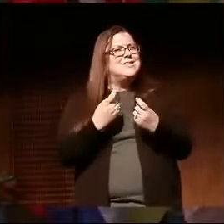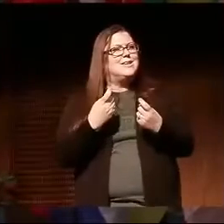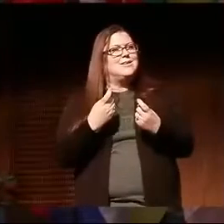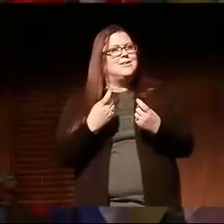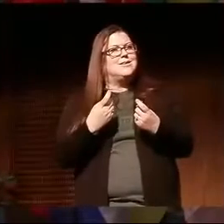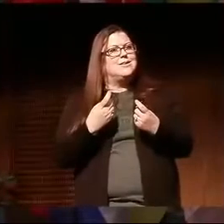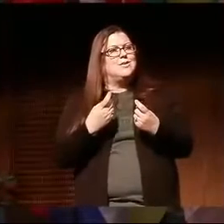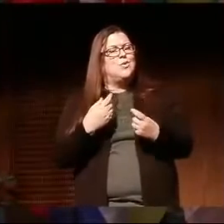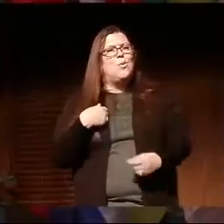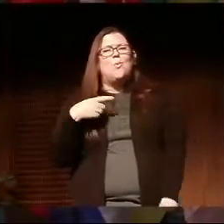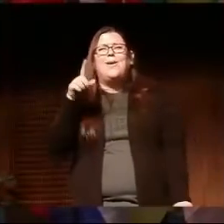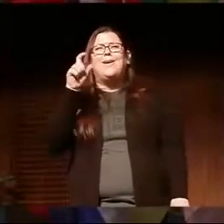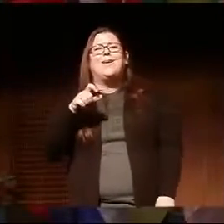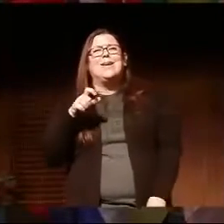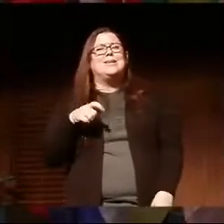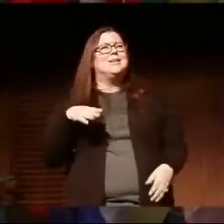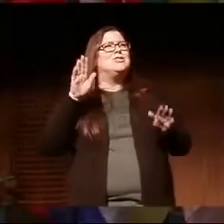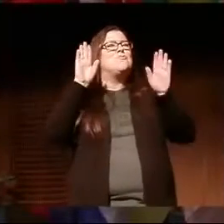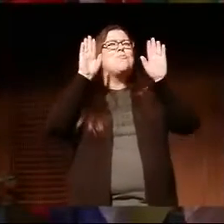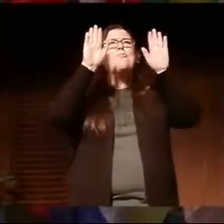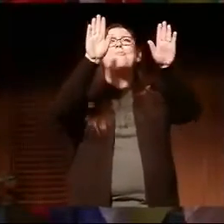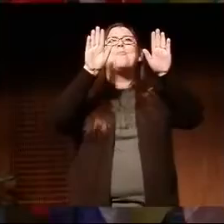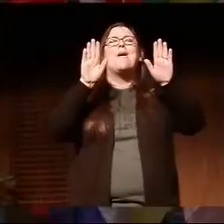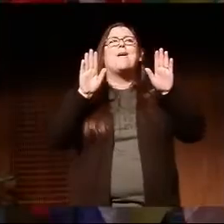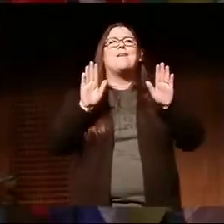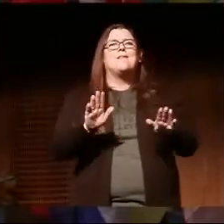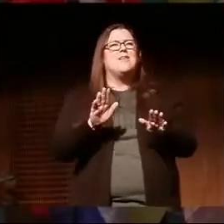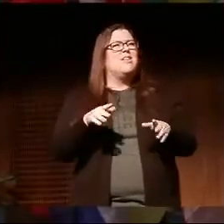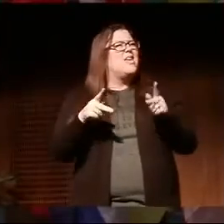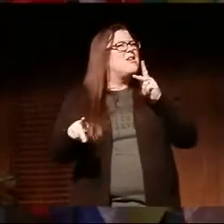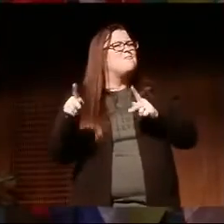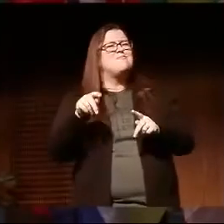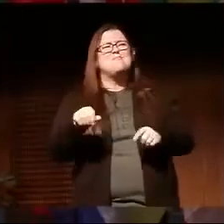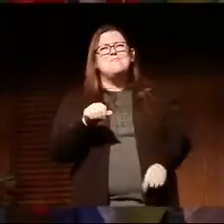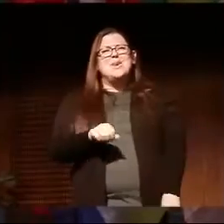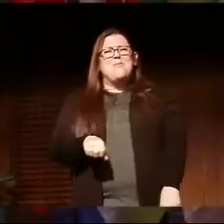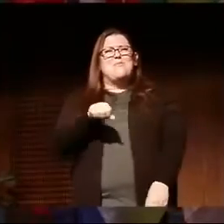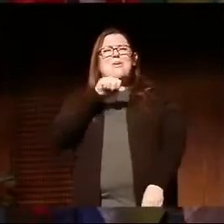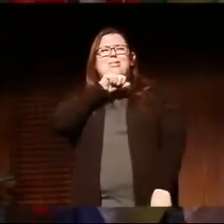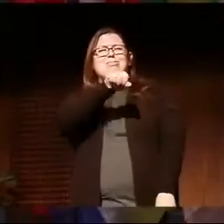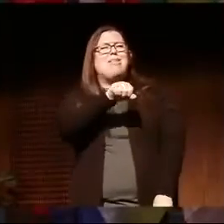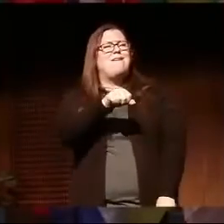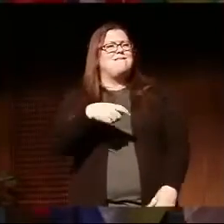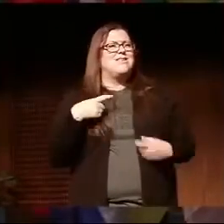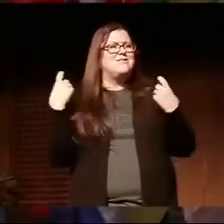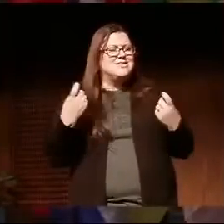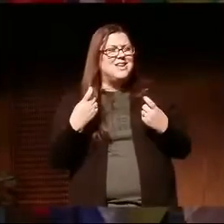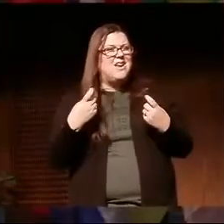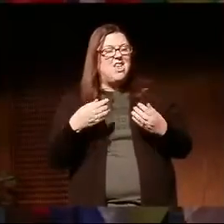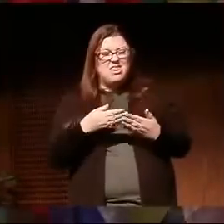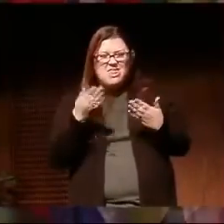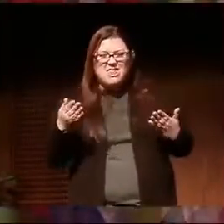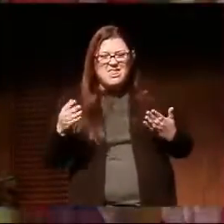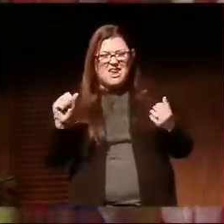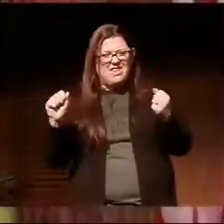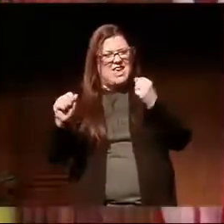marvel that people love their sin, the very thing that enslaves them, not join with them in it.